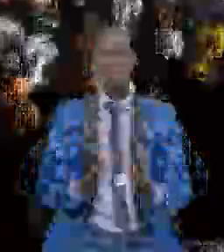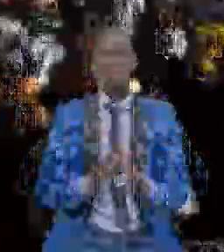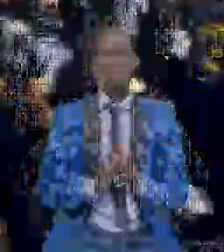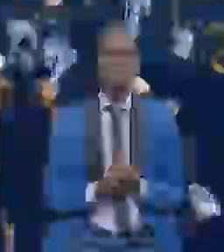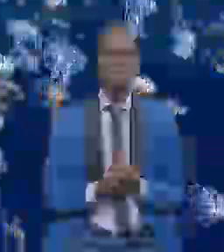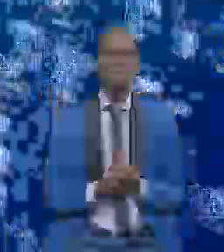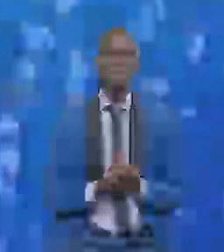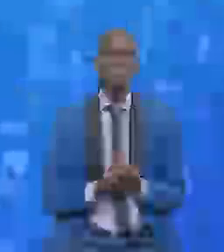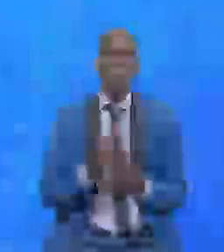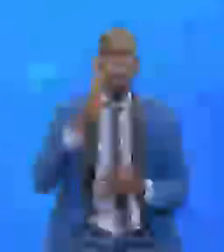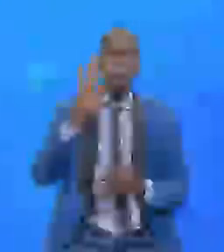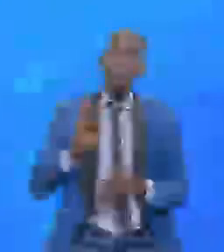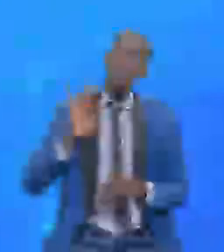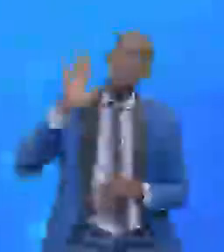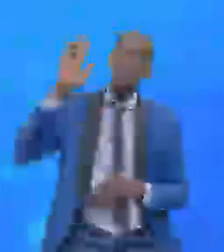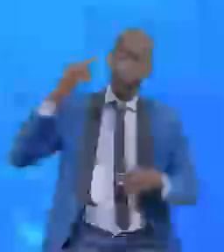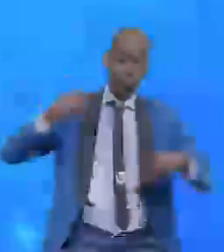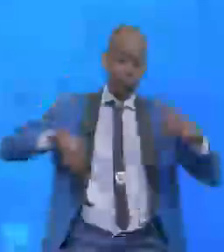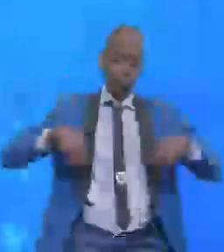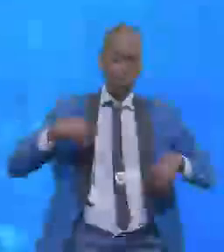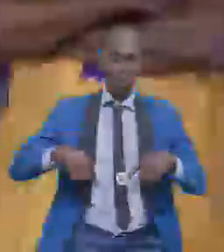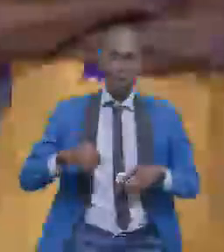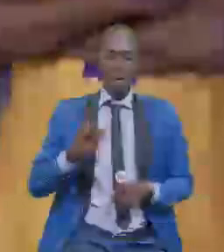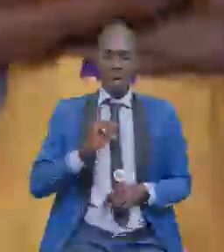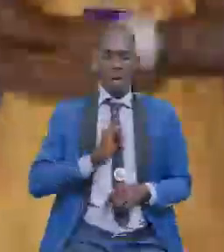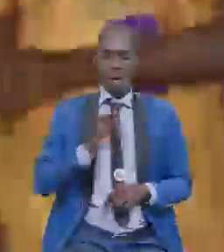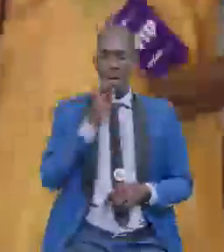By his stripes, I am healed.